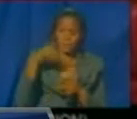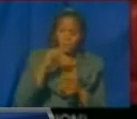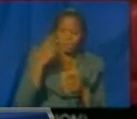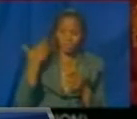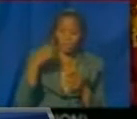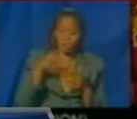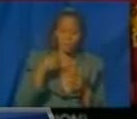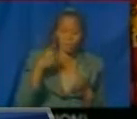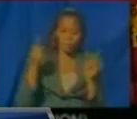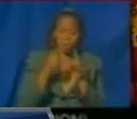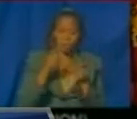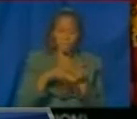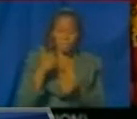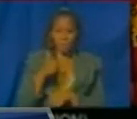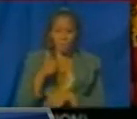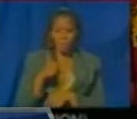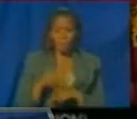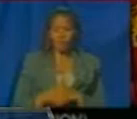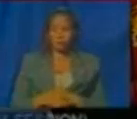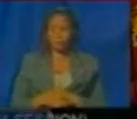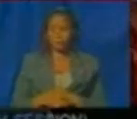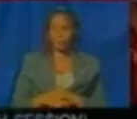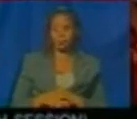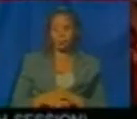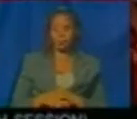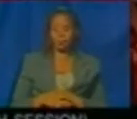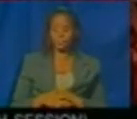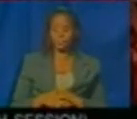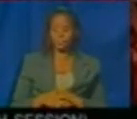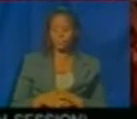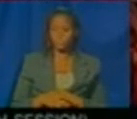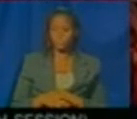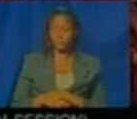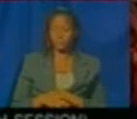be brought back to Parliament for adoption. Nancy Njoki, GBS News.